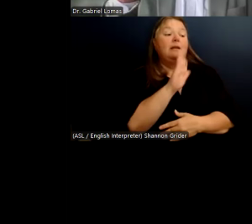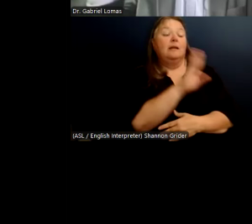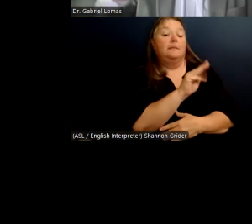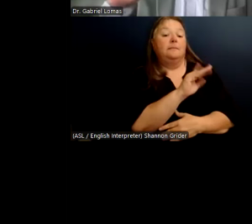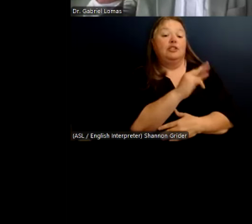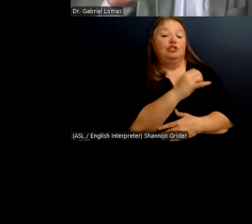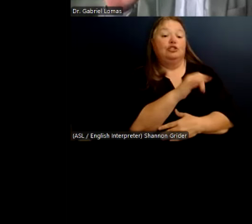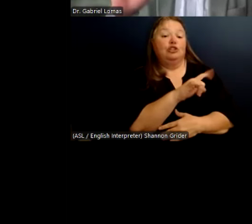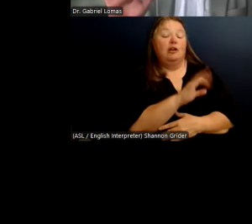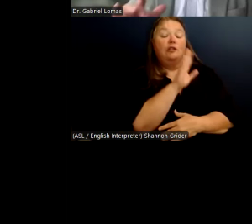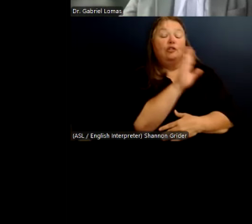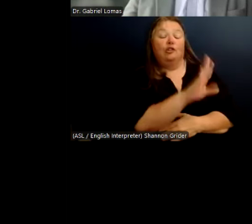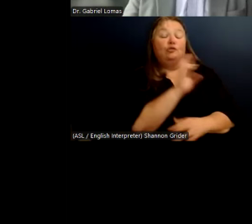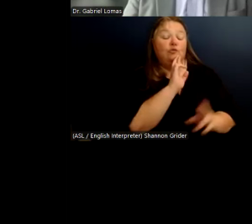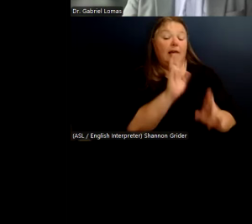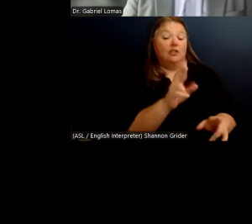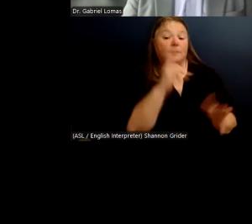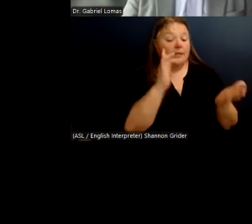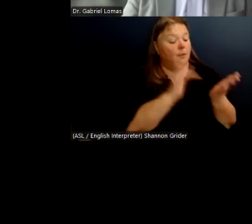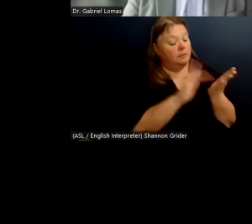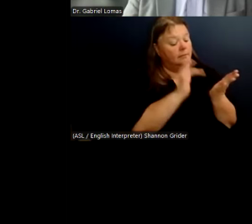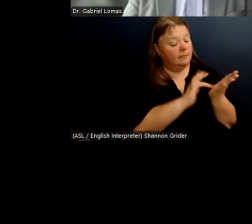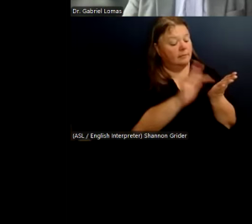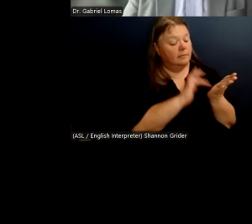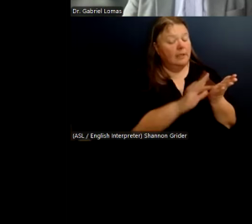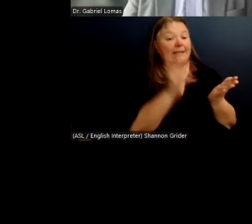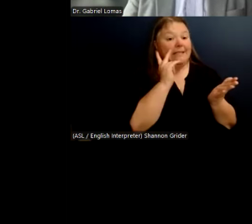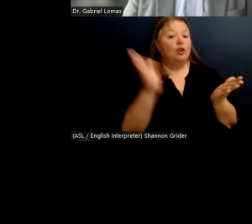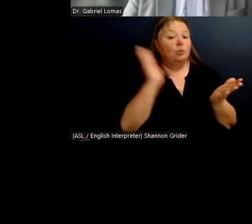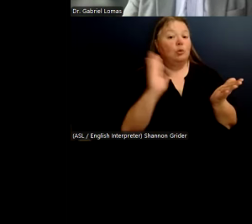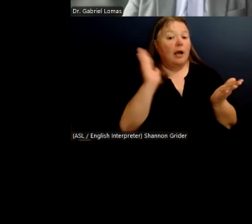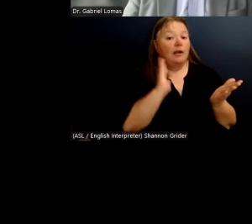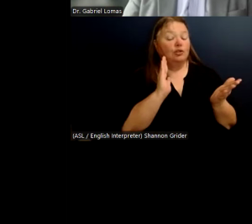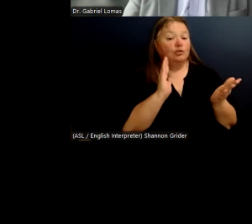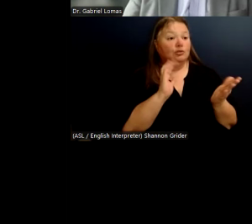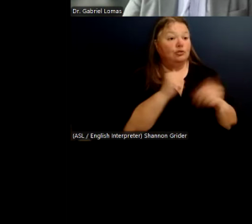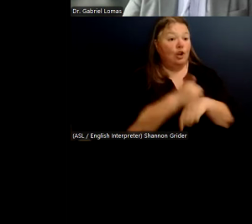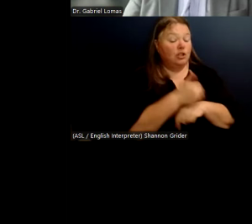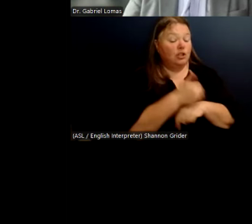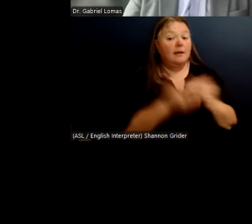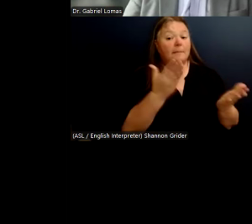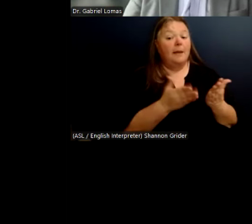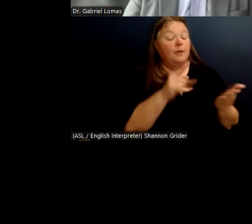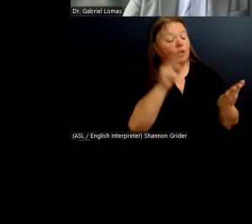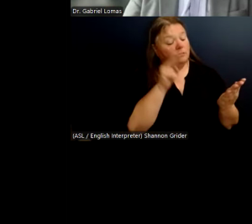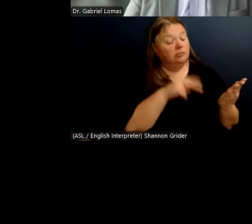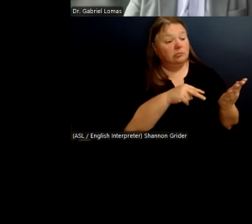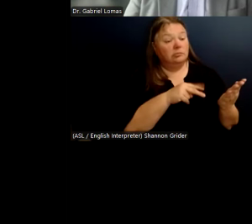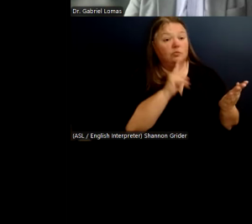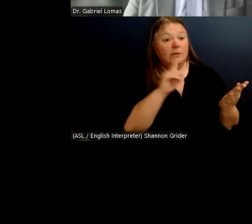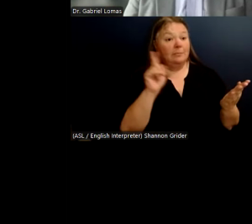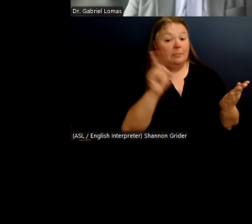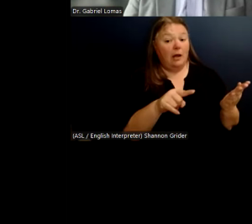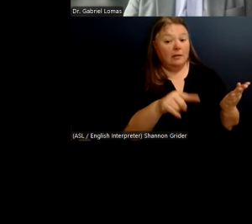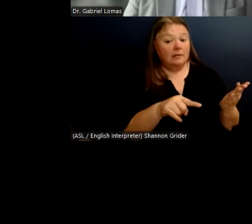notice when they were scrolling on the iPad for looking at her prior charges, maybe some of those reactions where she was